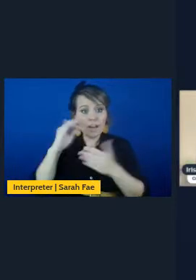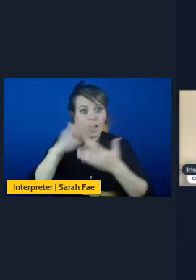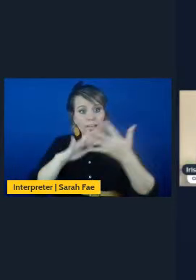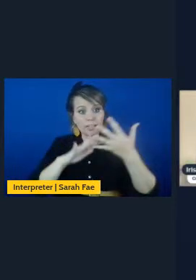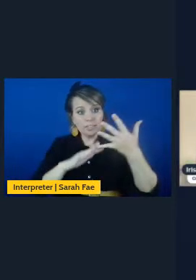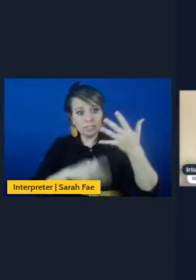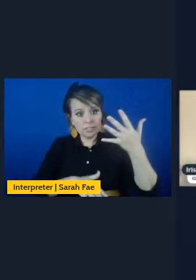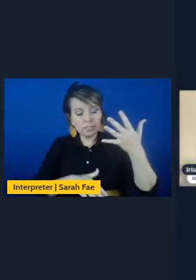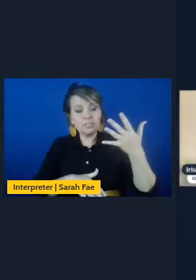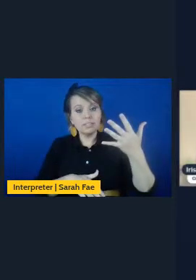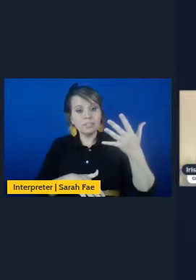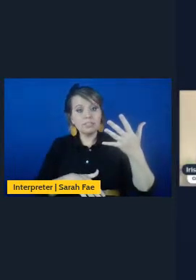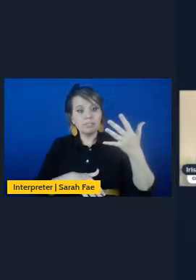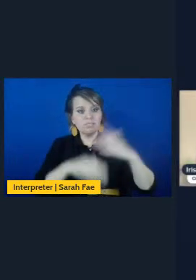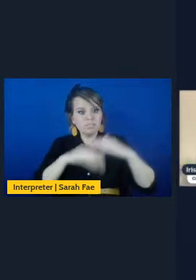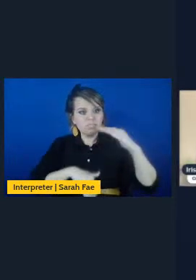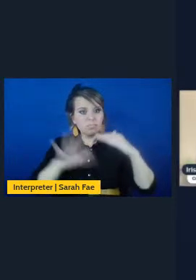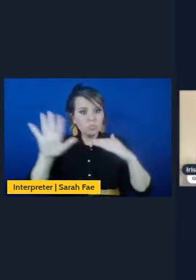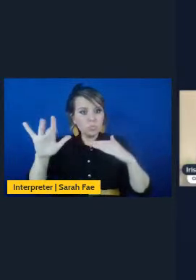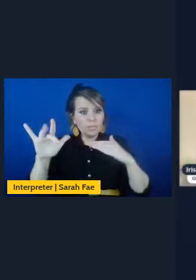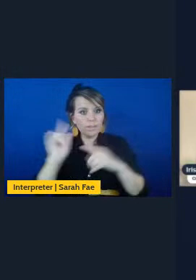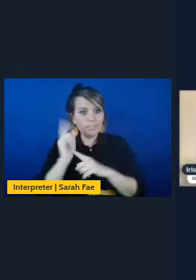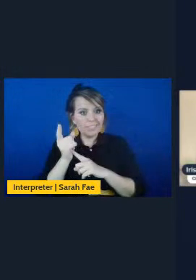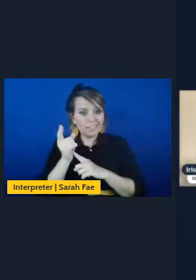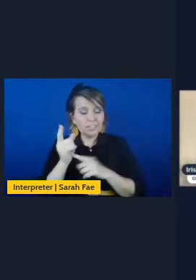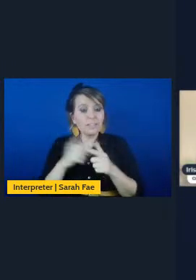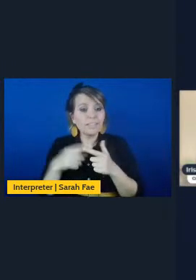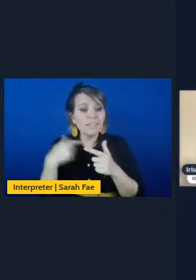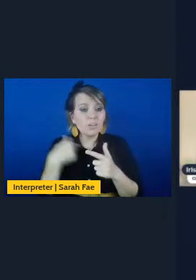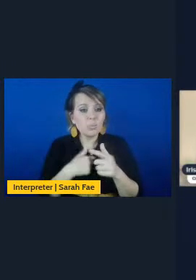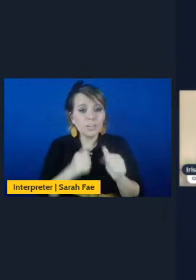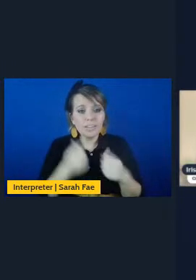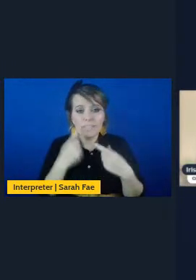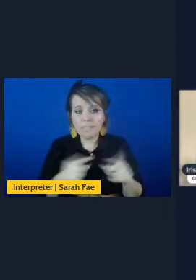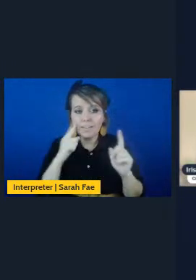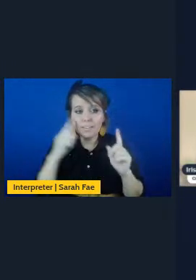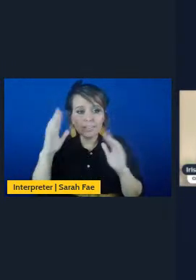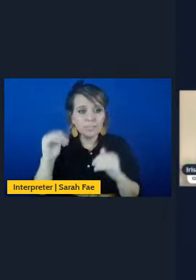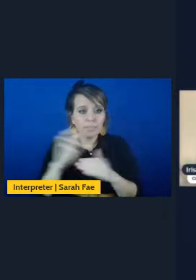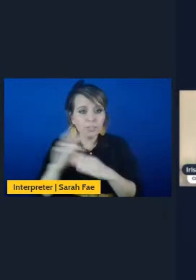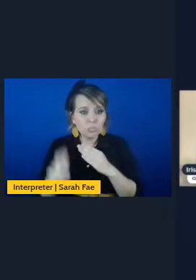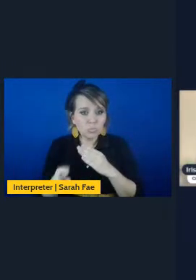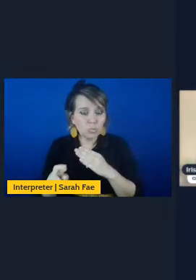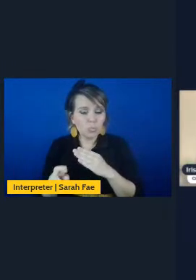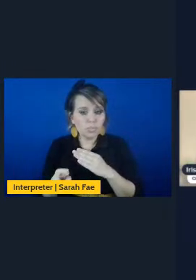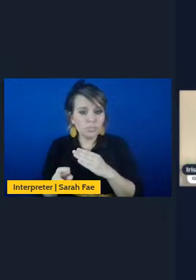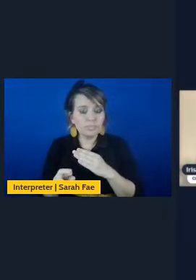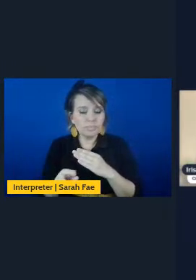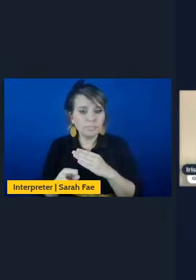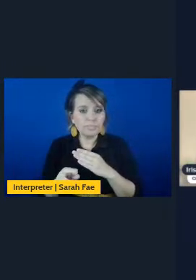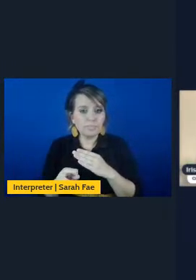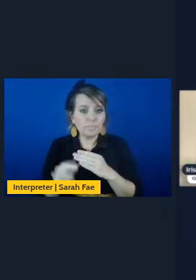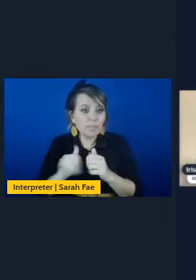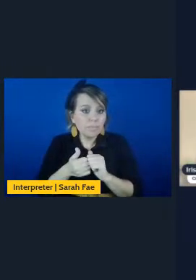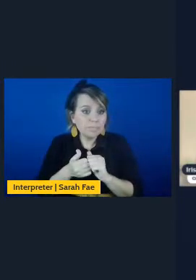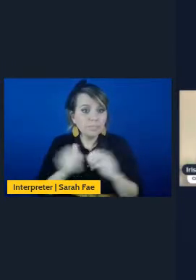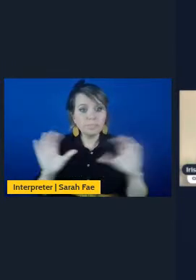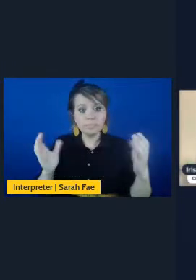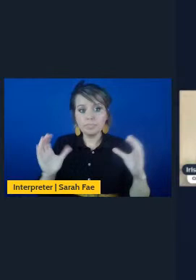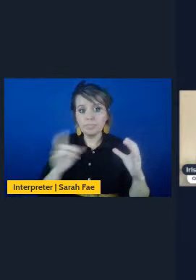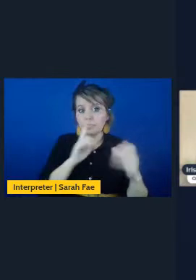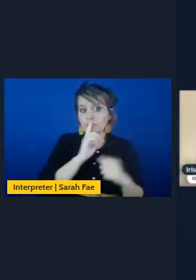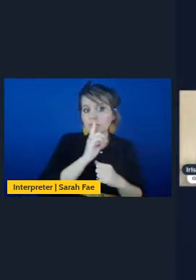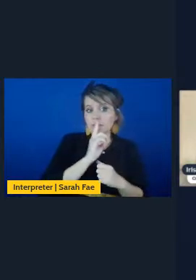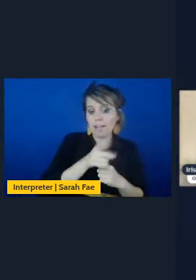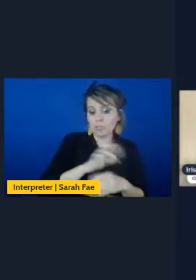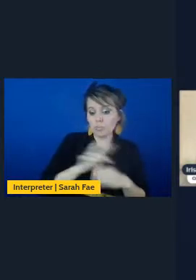time here, then we can finally expect the result by comparing the actual